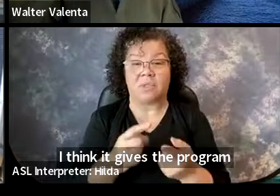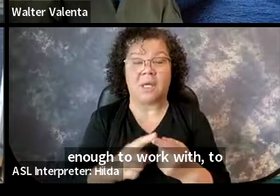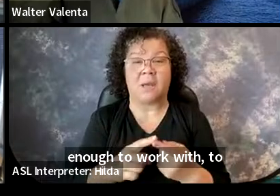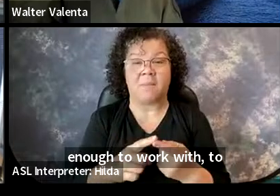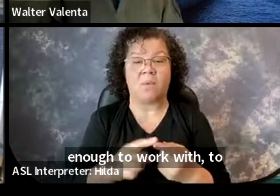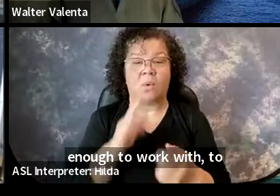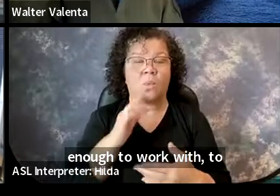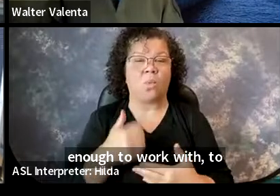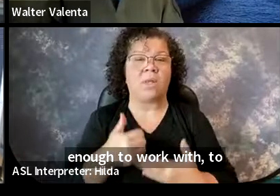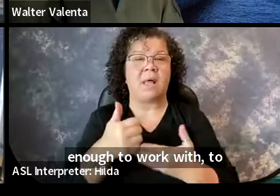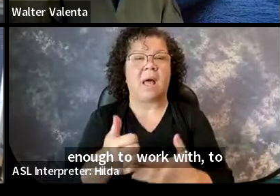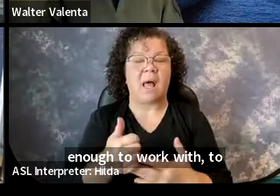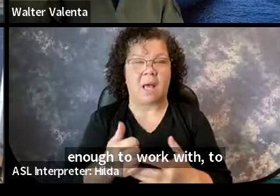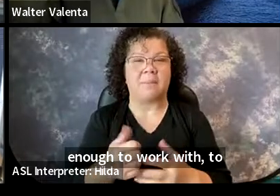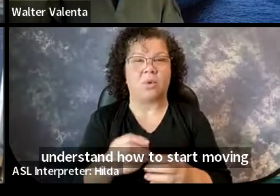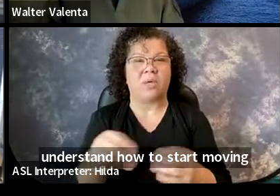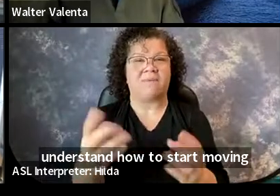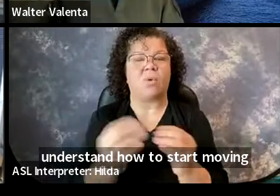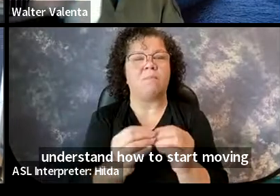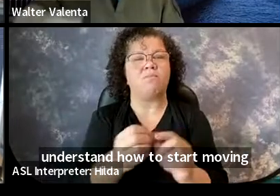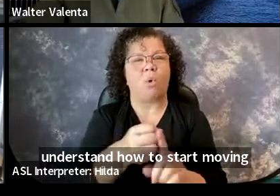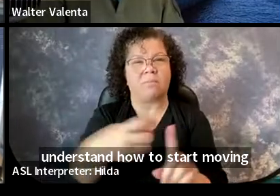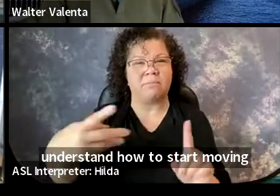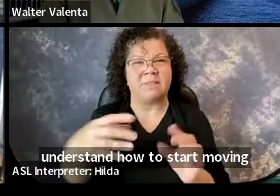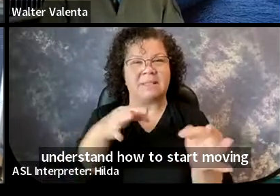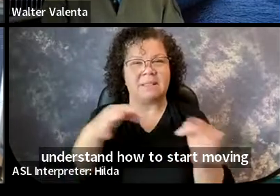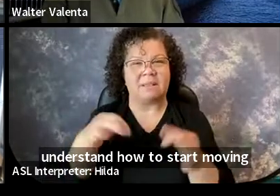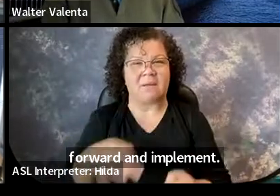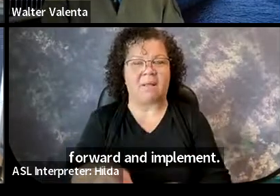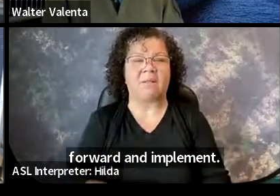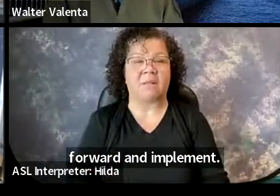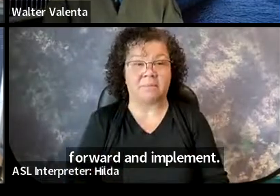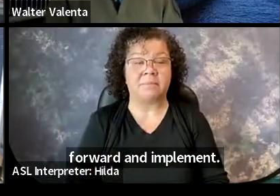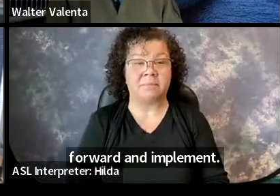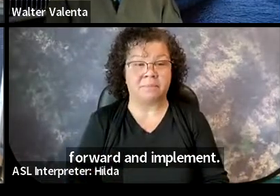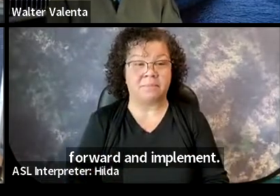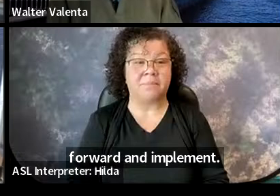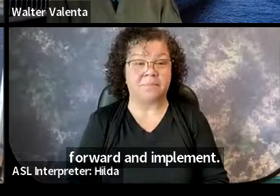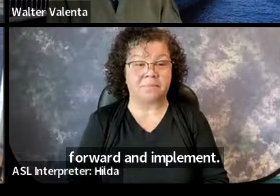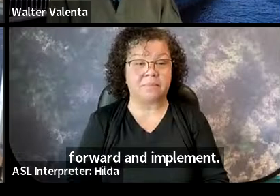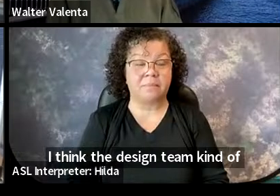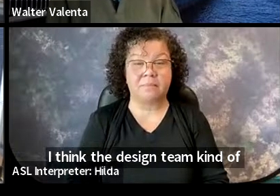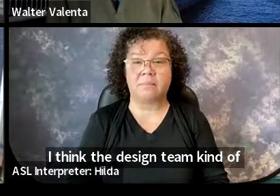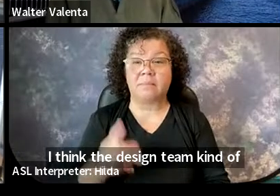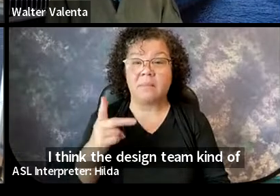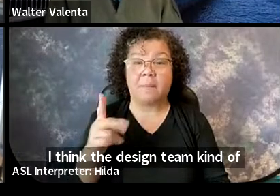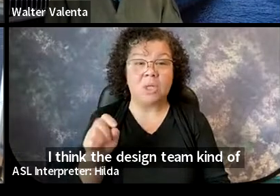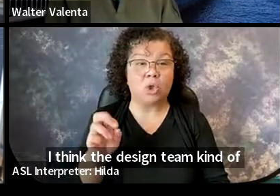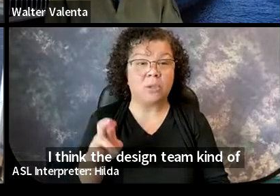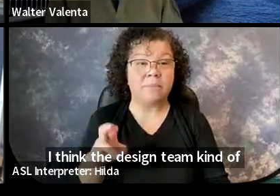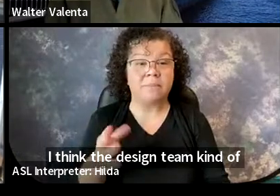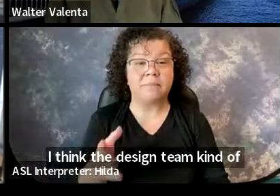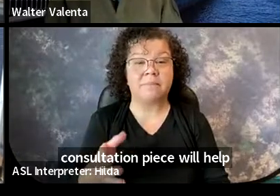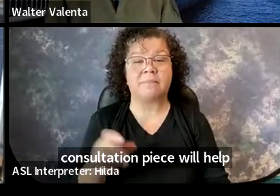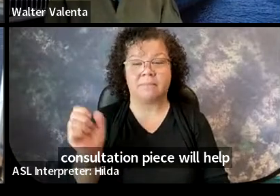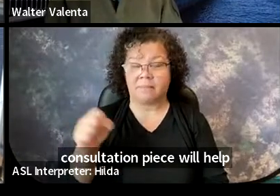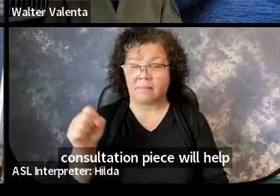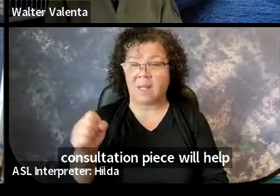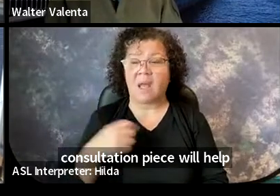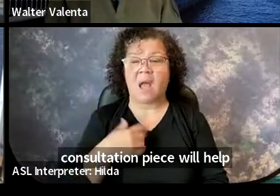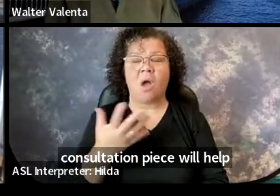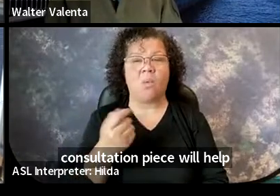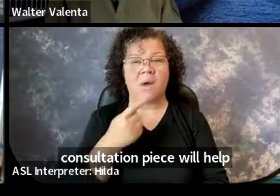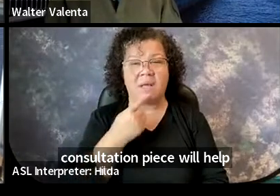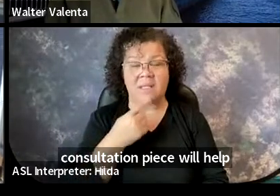help you all get into some more details as design progresses. Peter. Yeah, I just want to say I